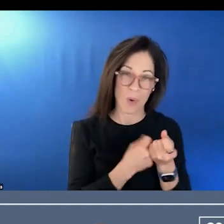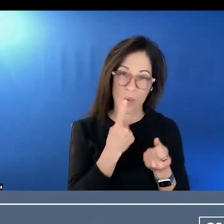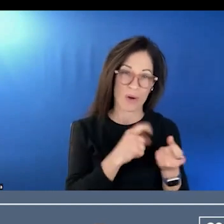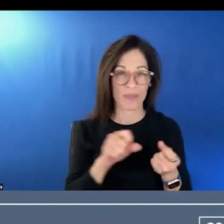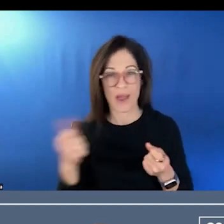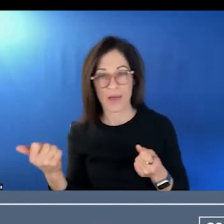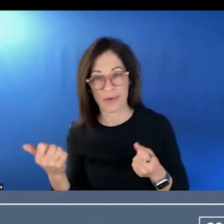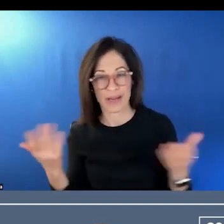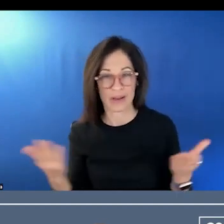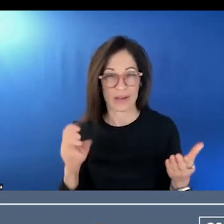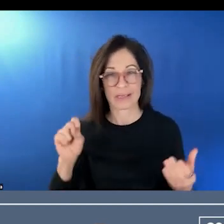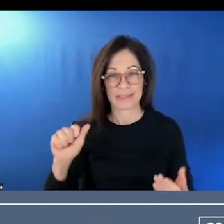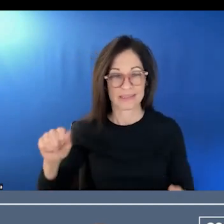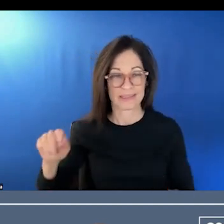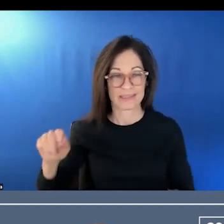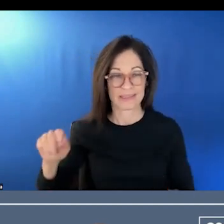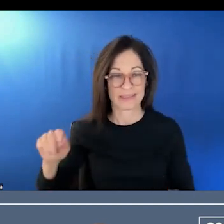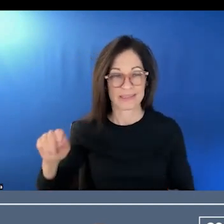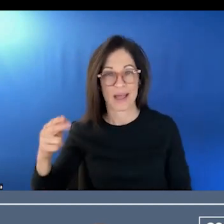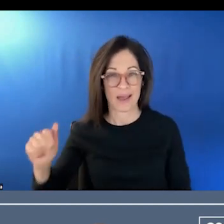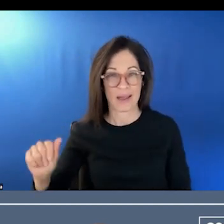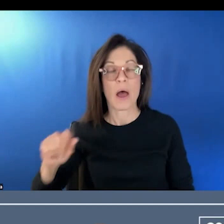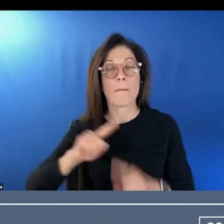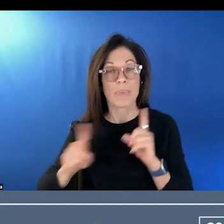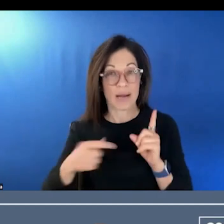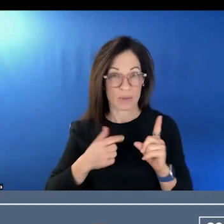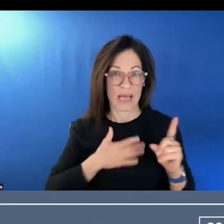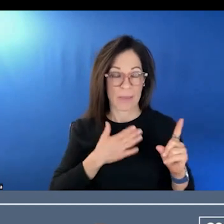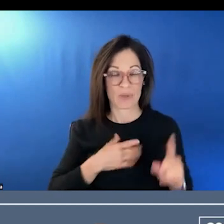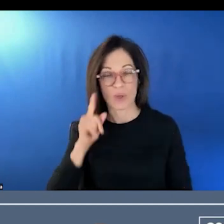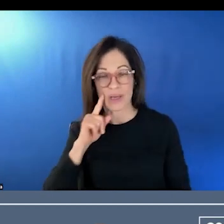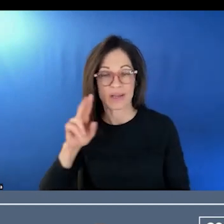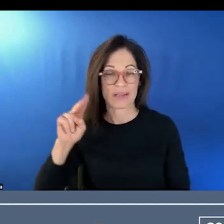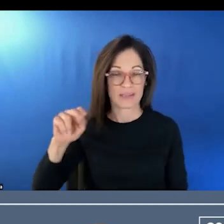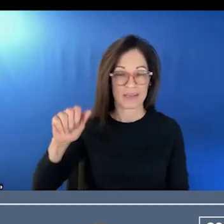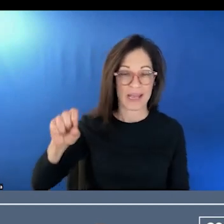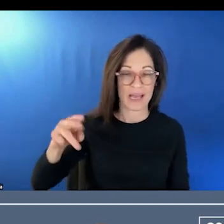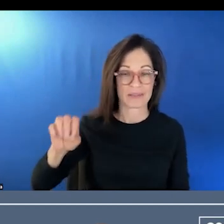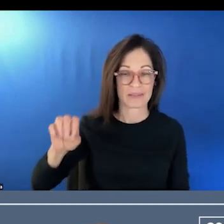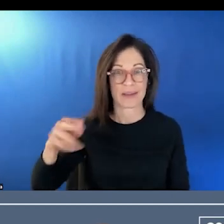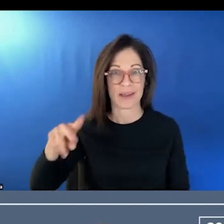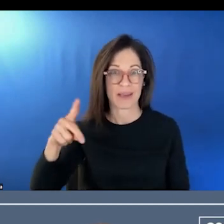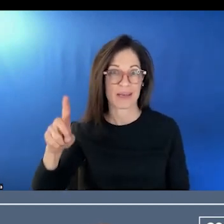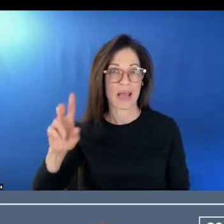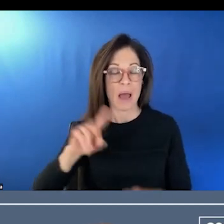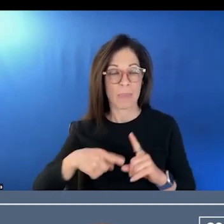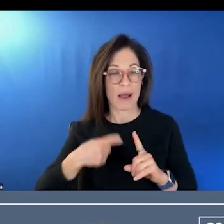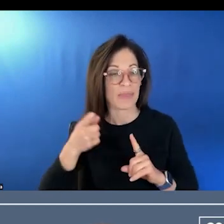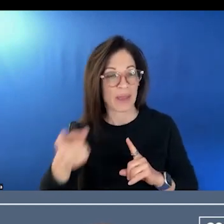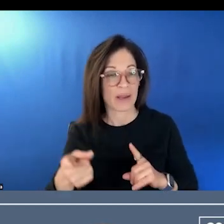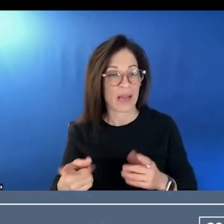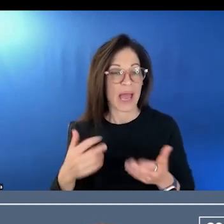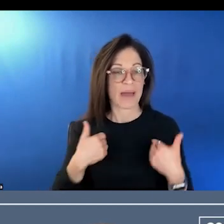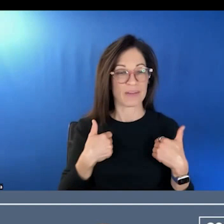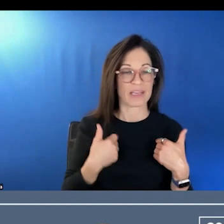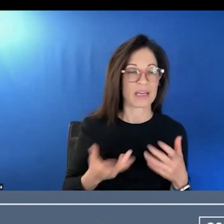was really interested to hear NASHBID's updating of their model state plan, and looking forward to learning